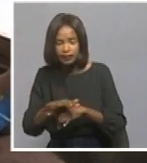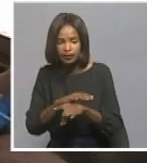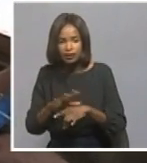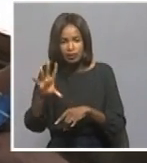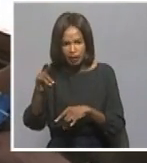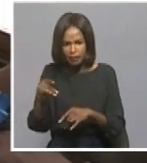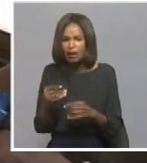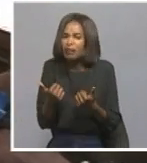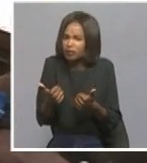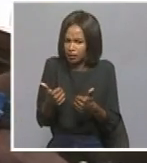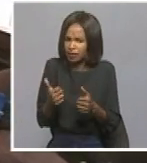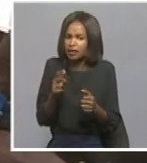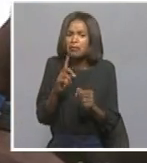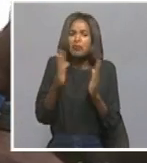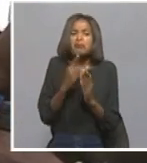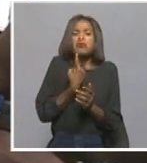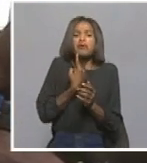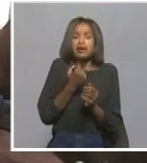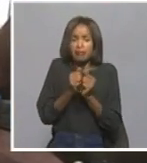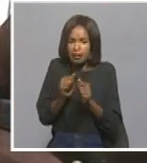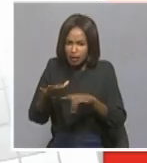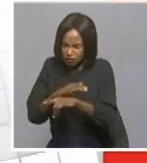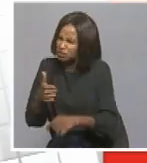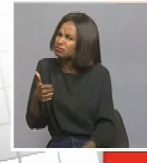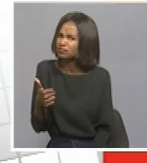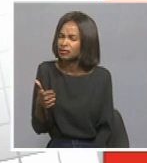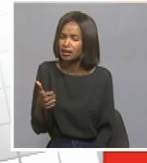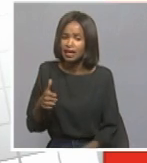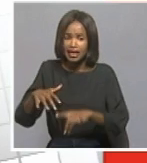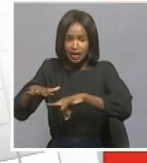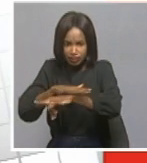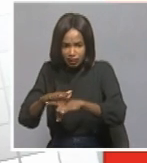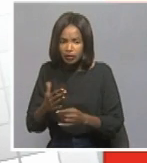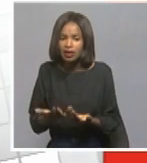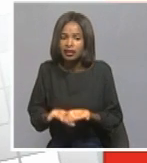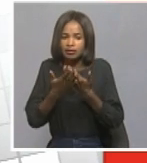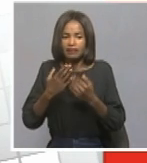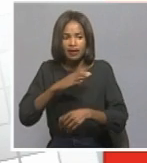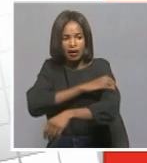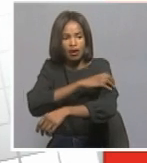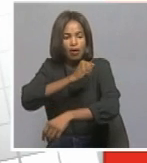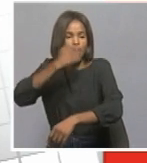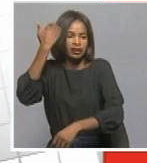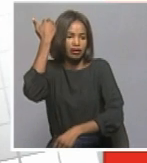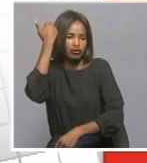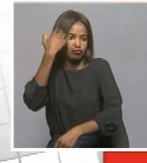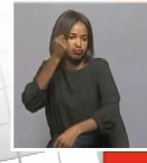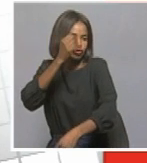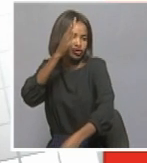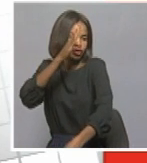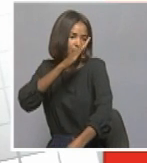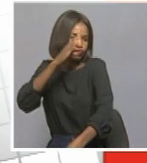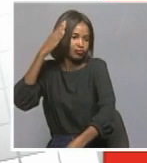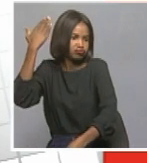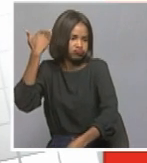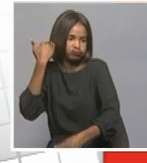one's psychological well-being. Pets lower your blood pressure, that's proven. You're going to have 3 weeks now where you can spend